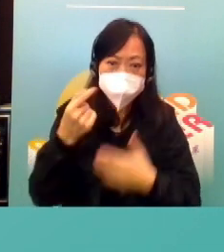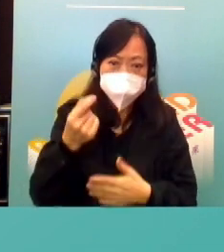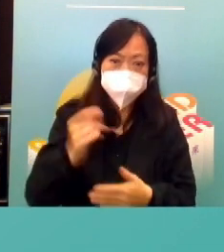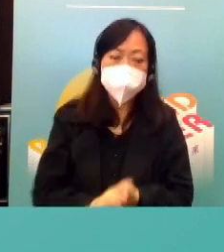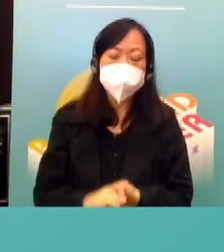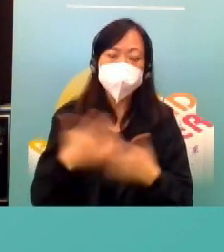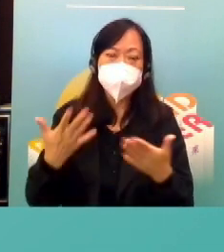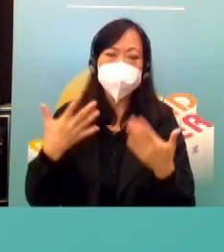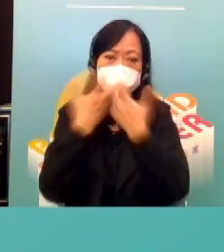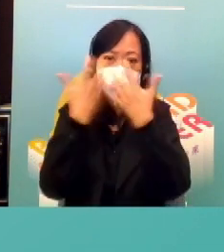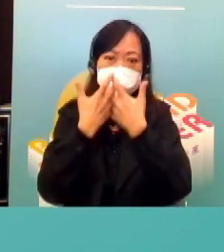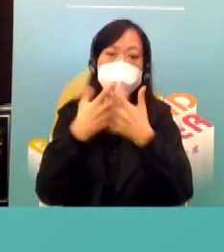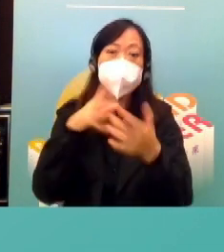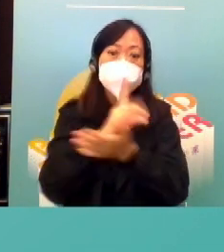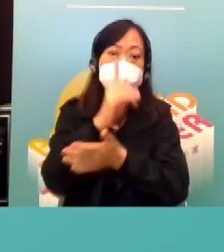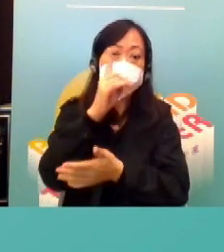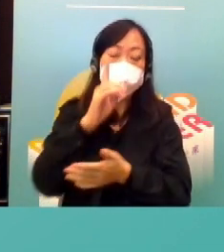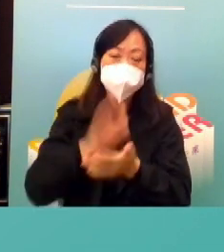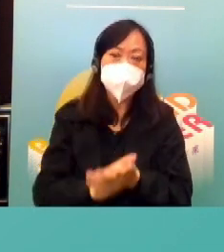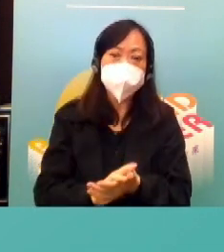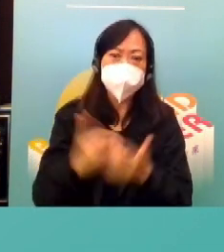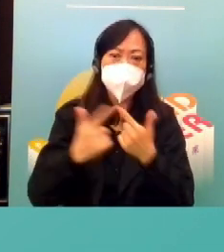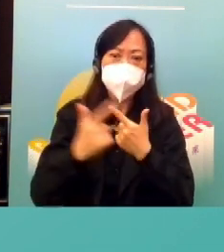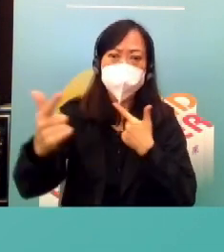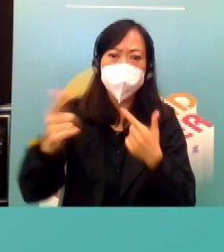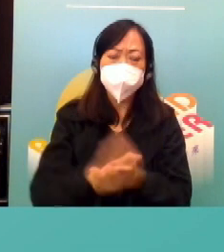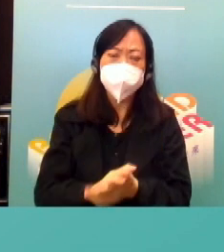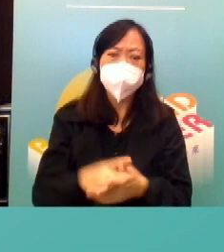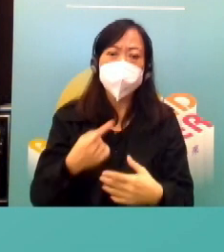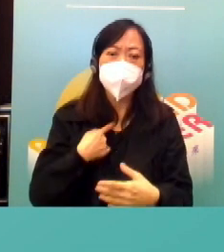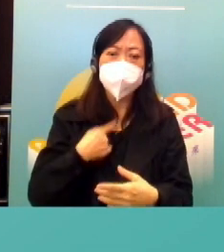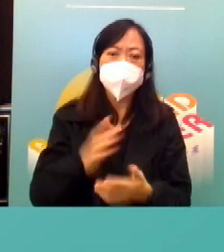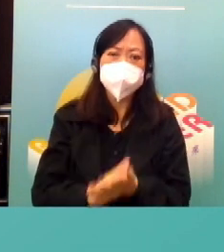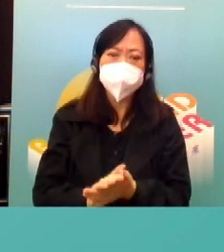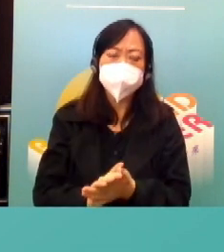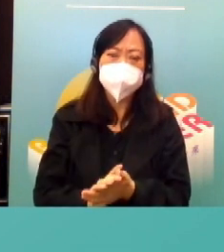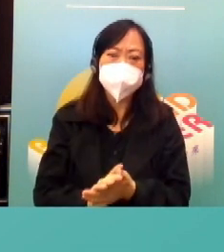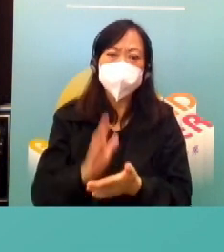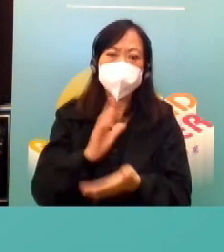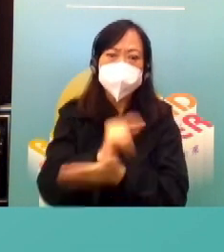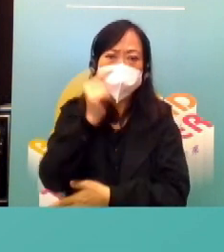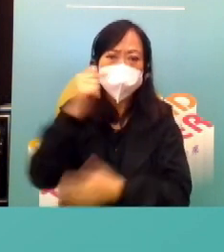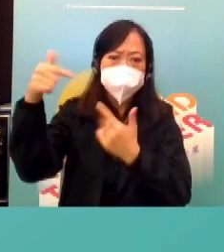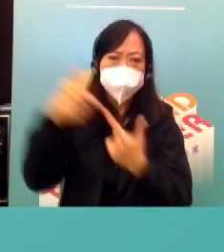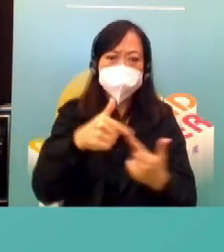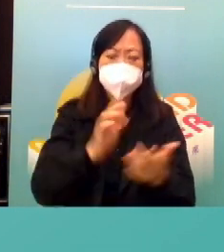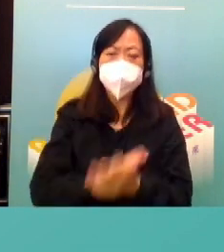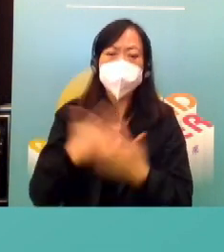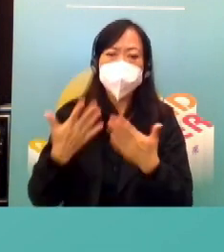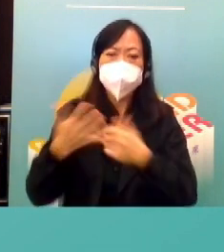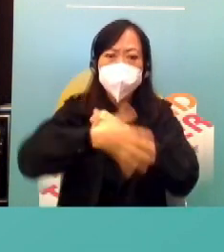So going on, it will last for another 10 years. So the whole system will be able to generate